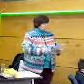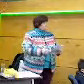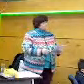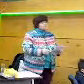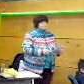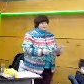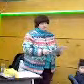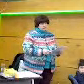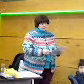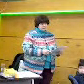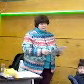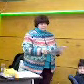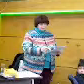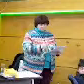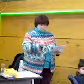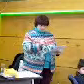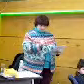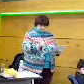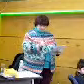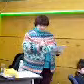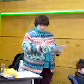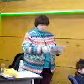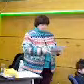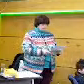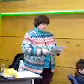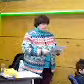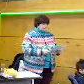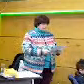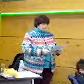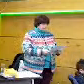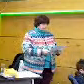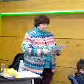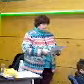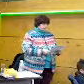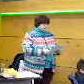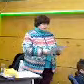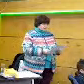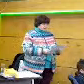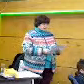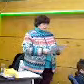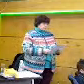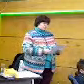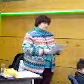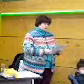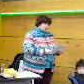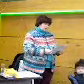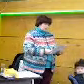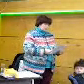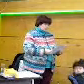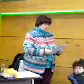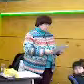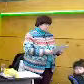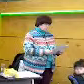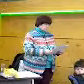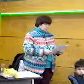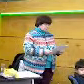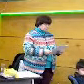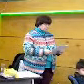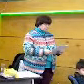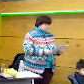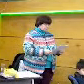he learned to play some Bach. There's a period there. It wasn't long